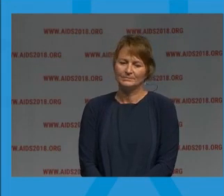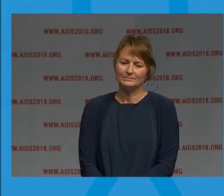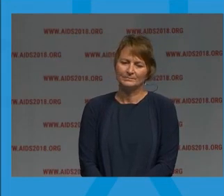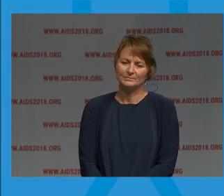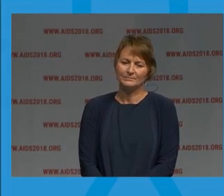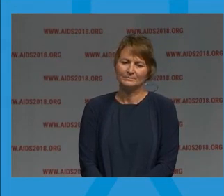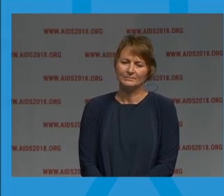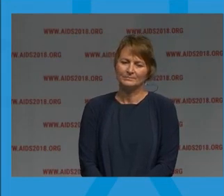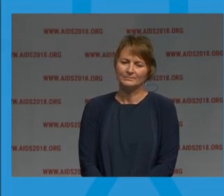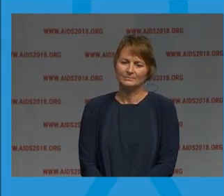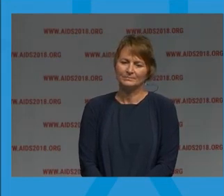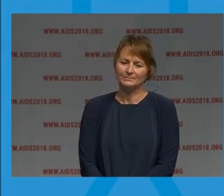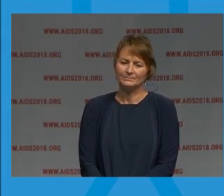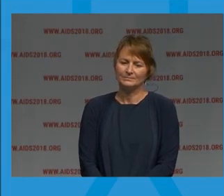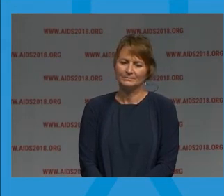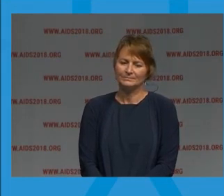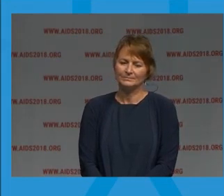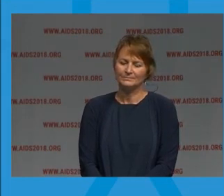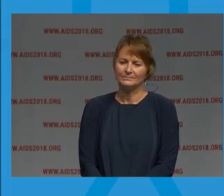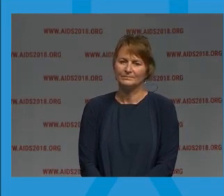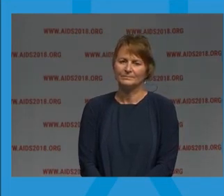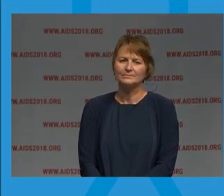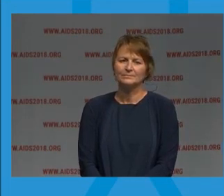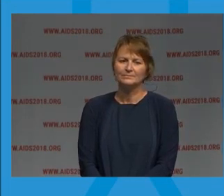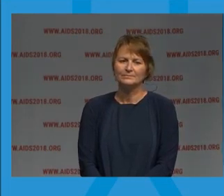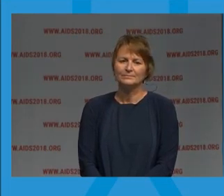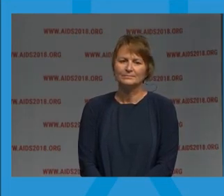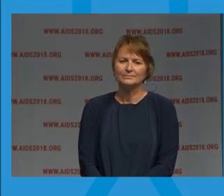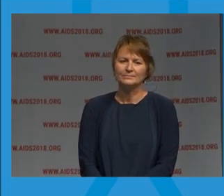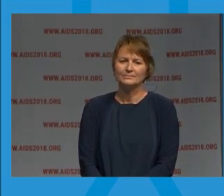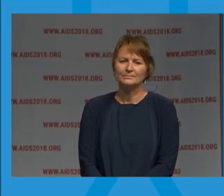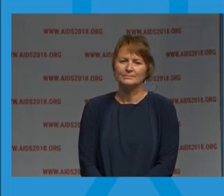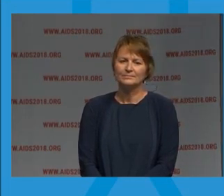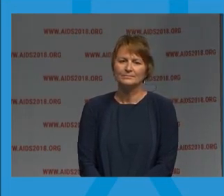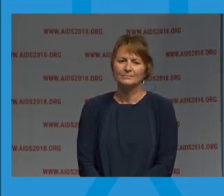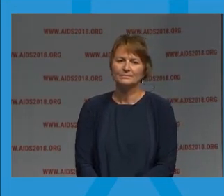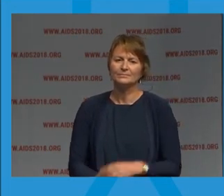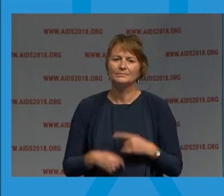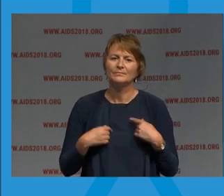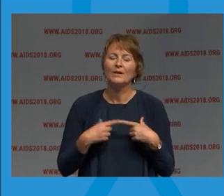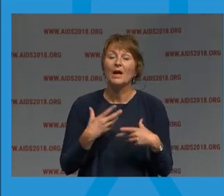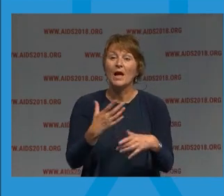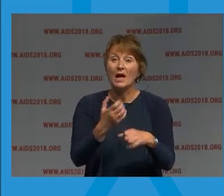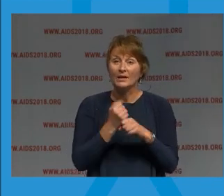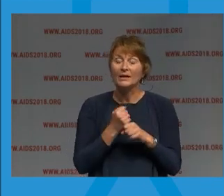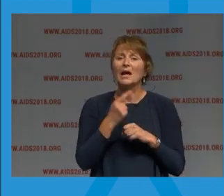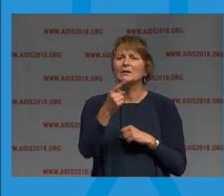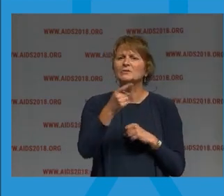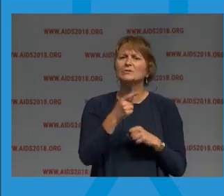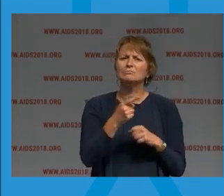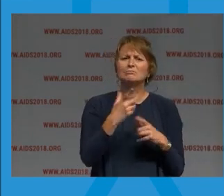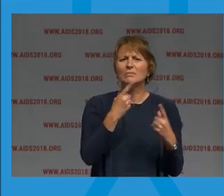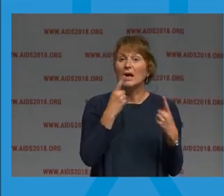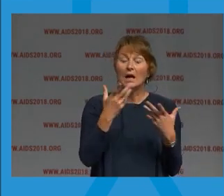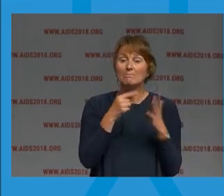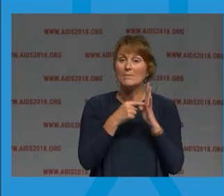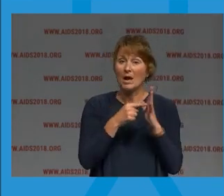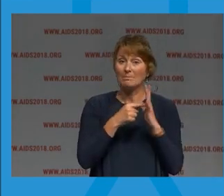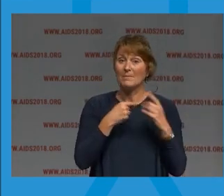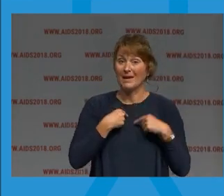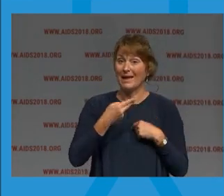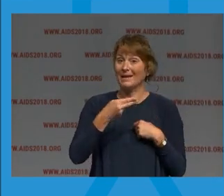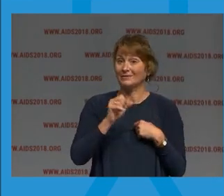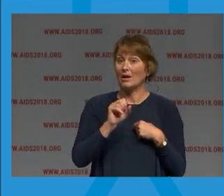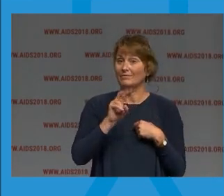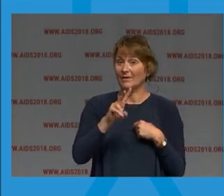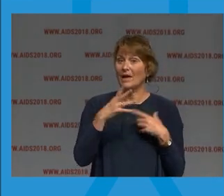I am HIV positive woman. I got infections through drug injections and shared needles. At the